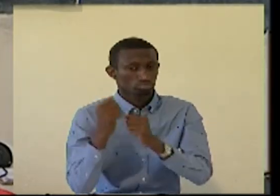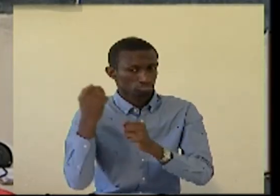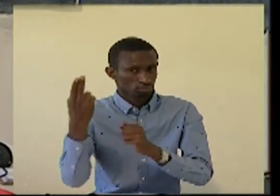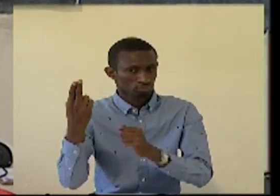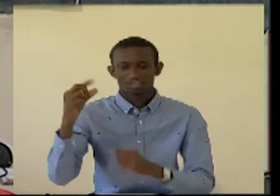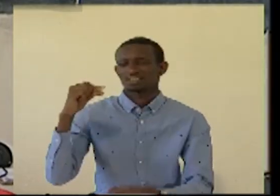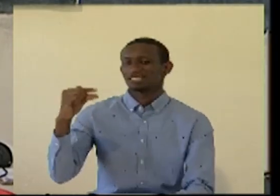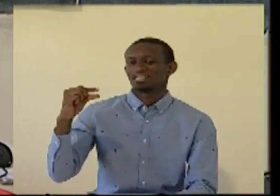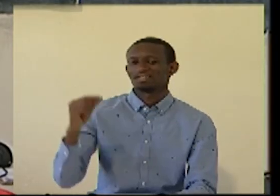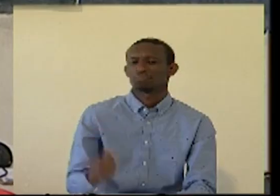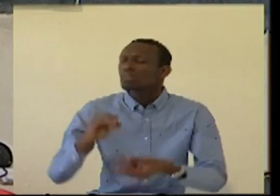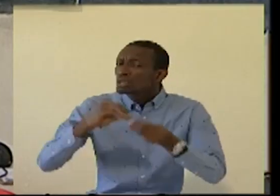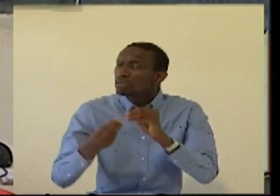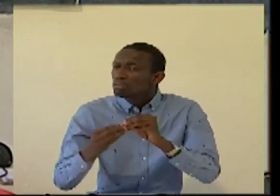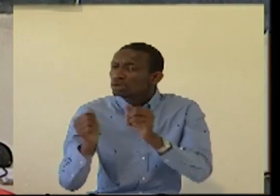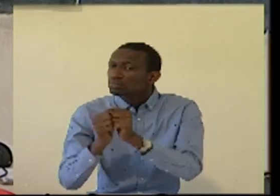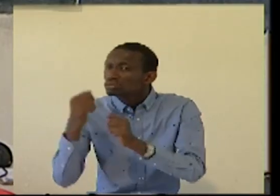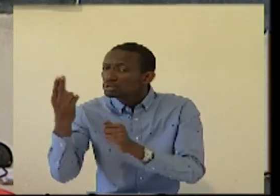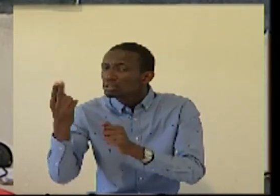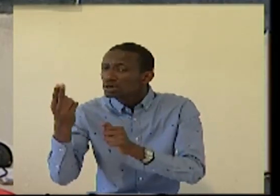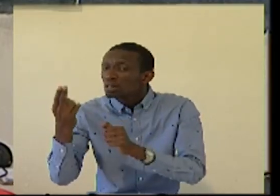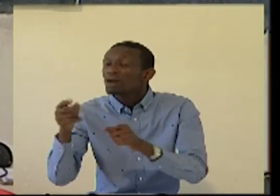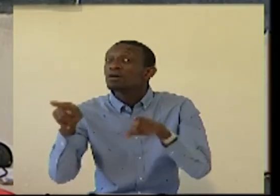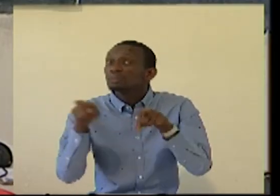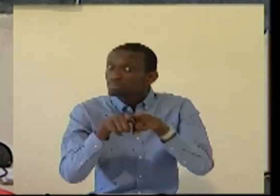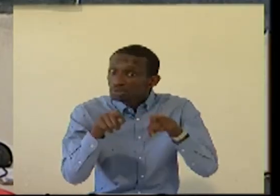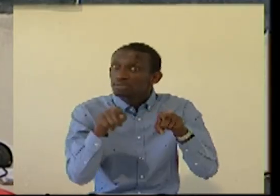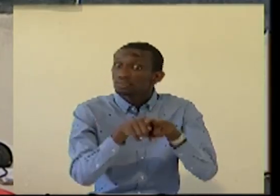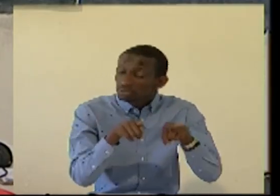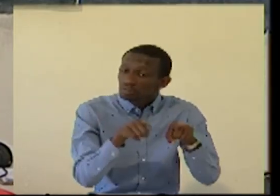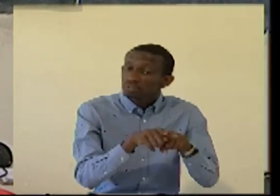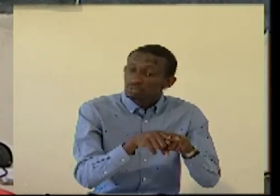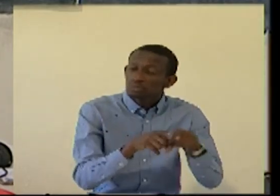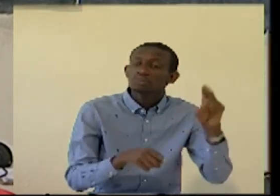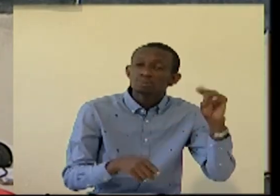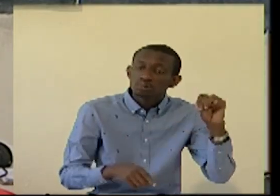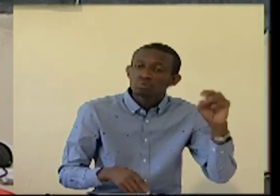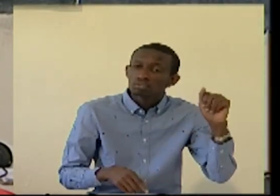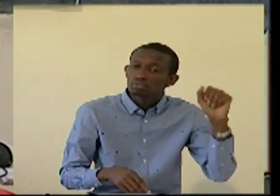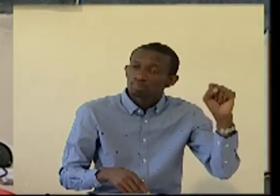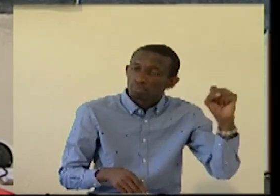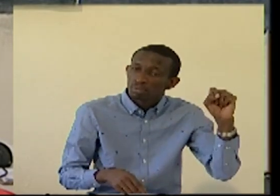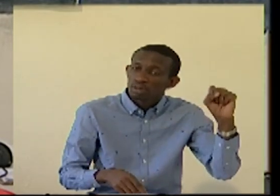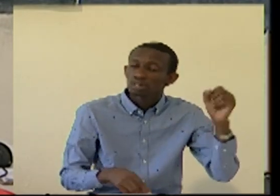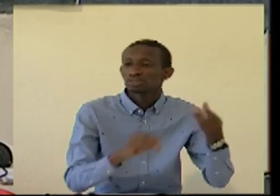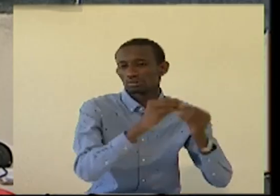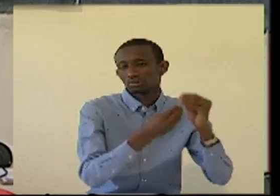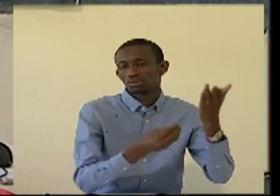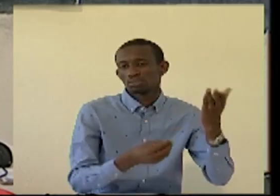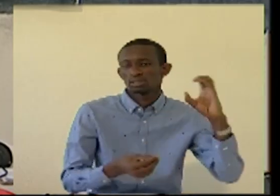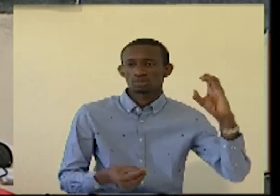12, which is the same as the mass number of our carbon, but here the difference